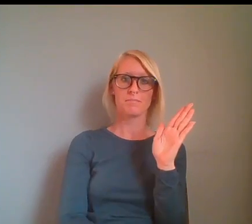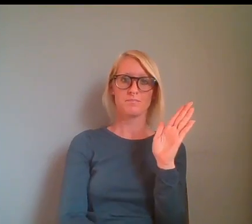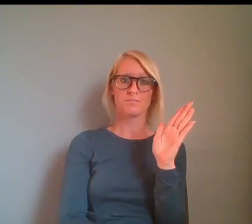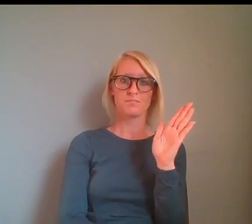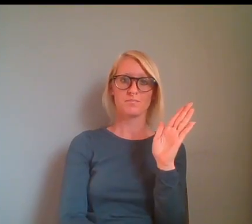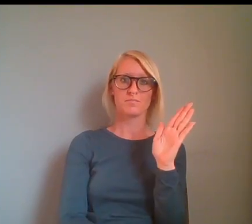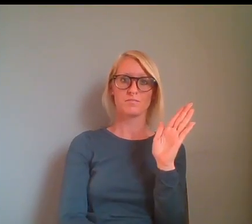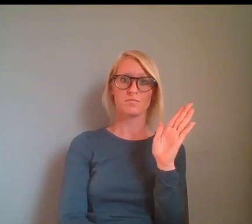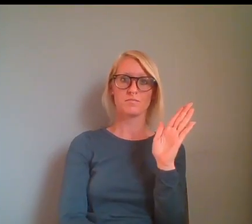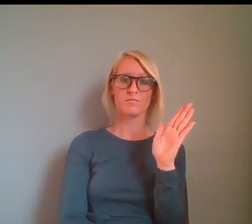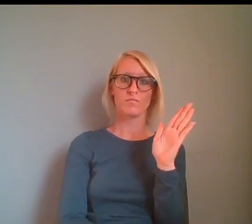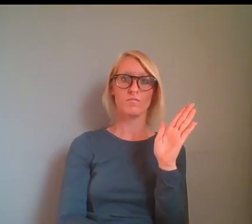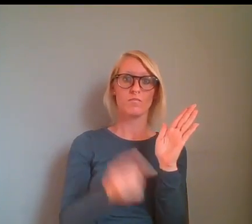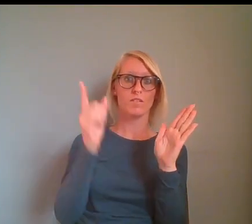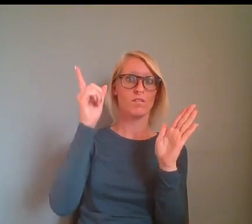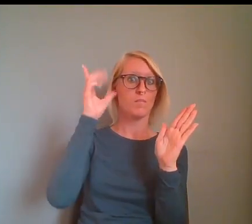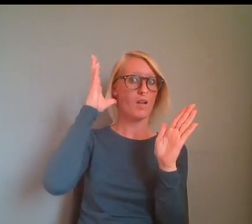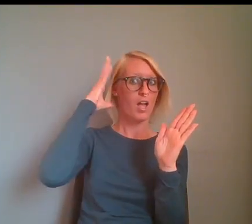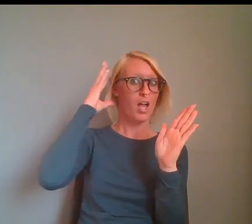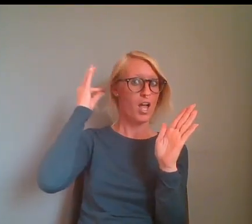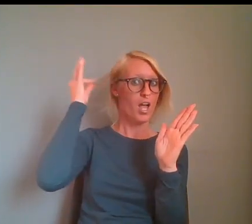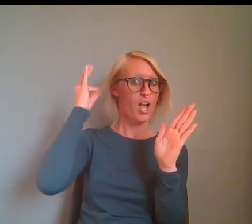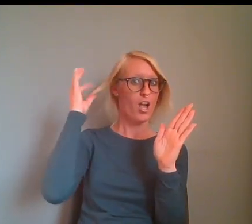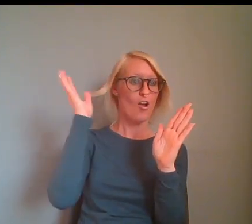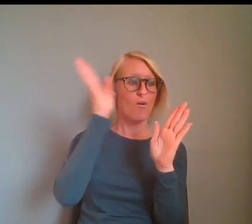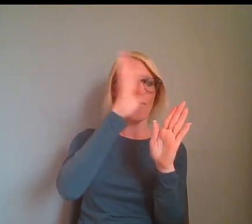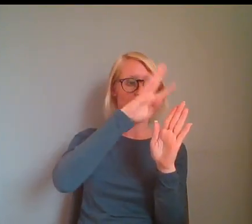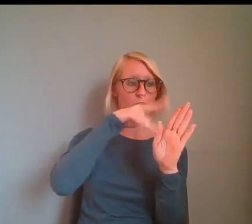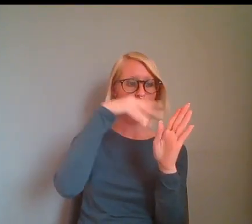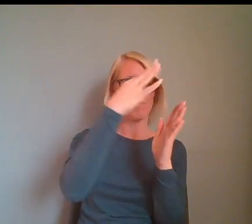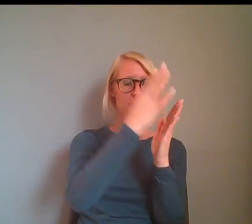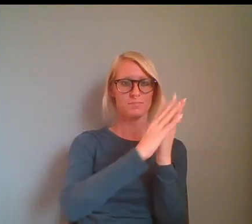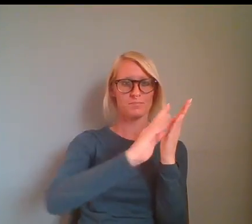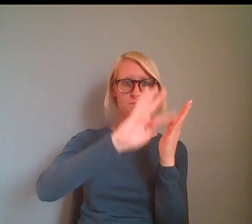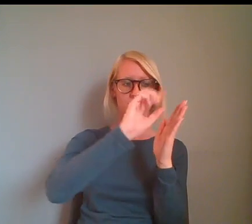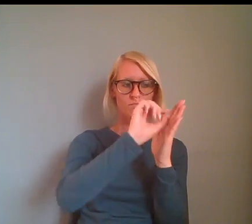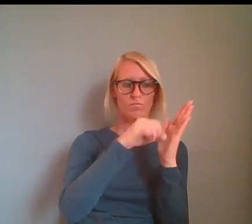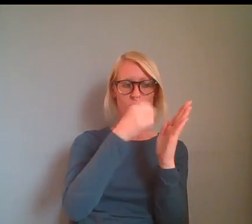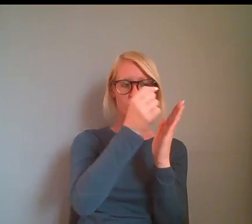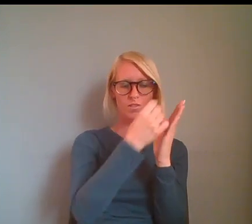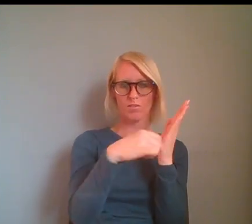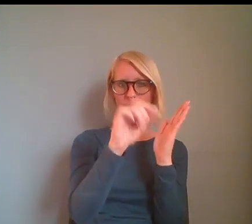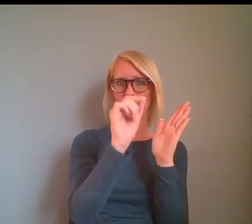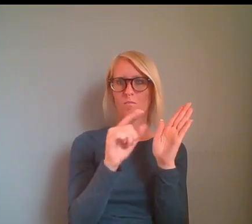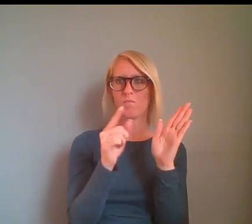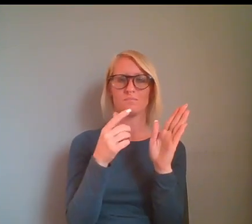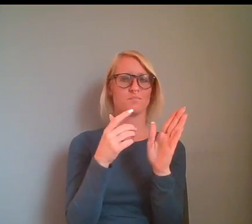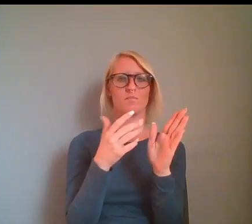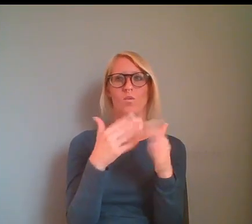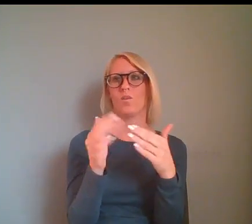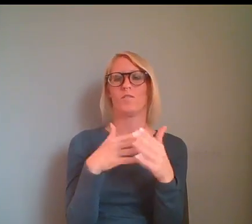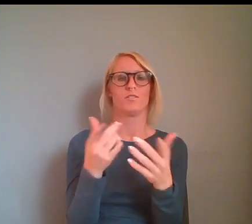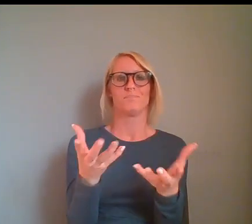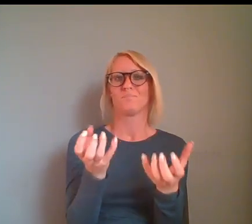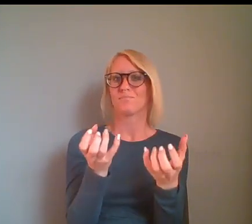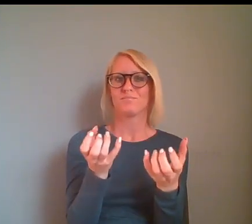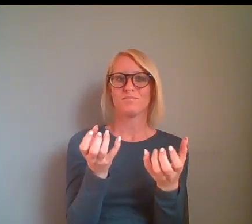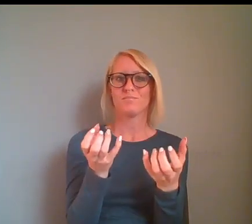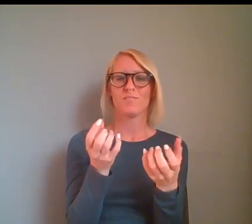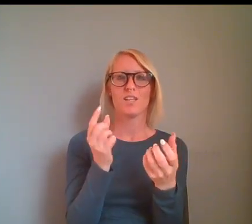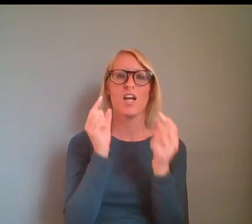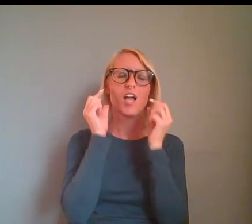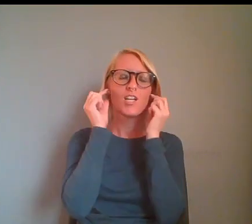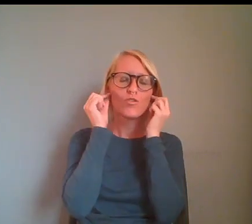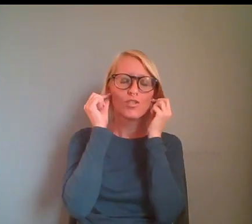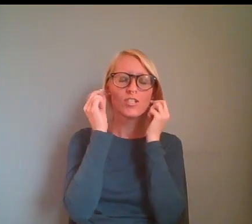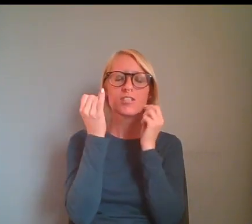And then I got to get some hair. You can do whatever you want with your hair. You could put earrings in